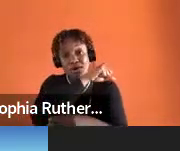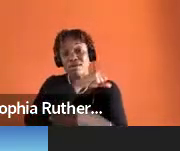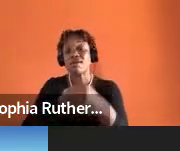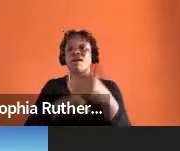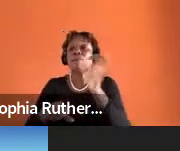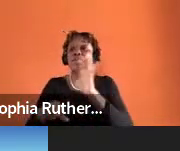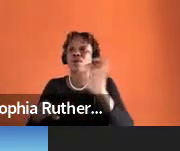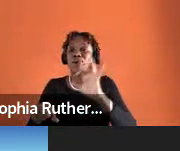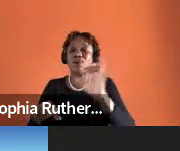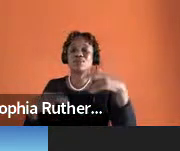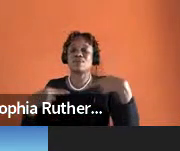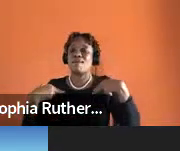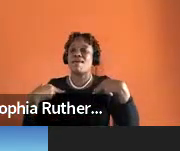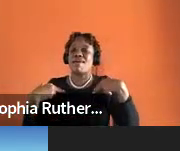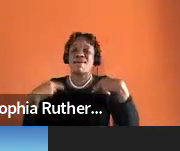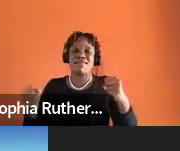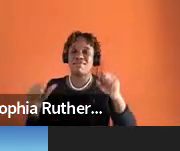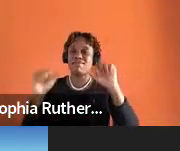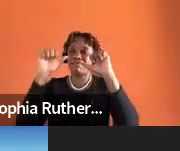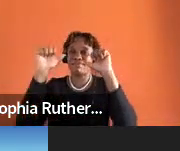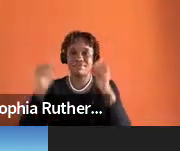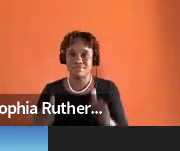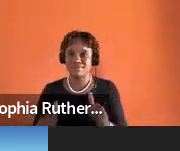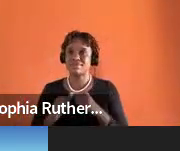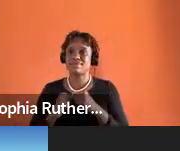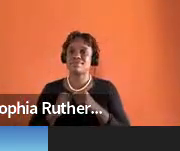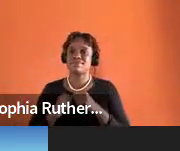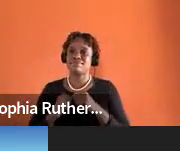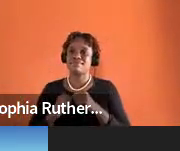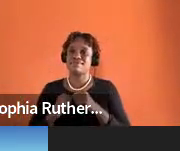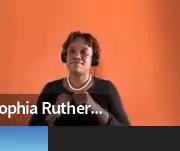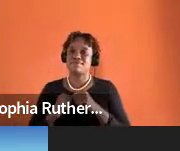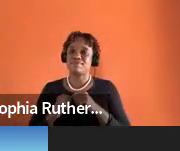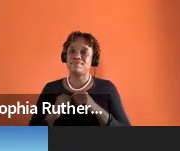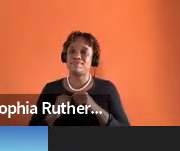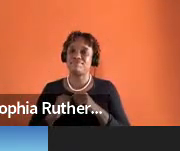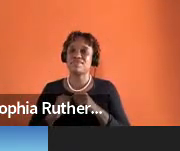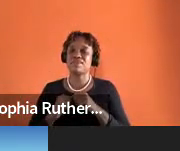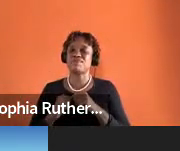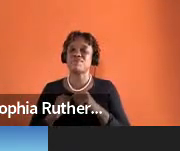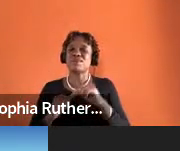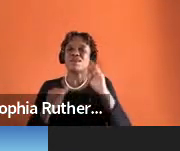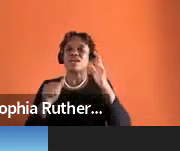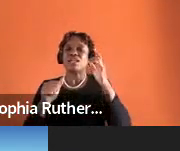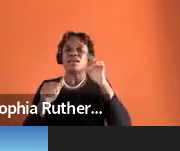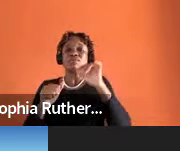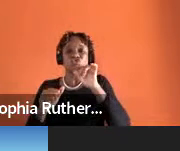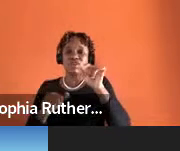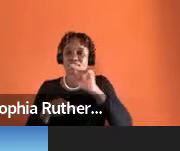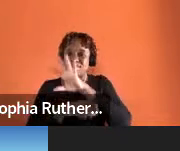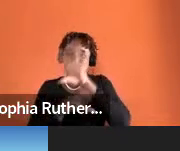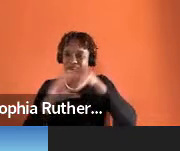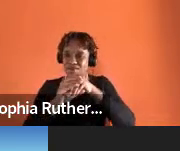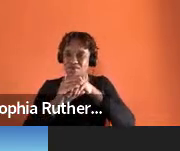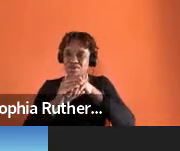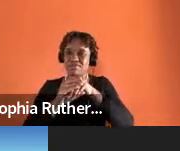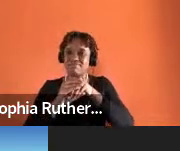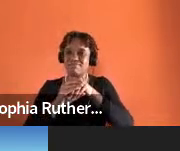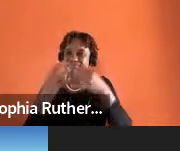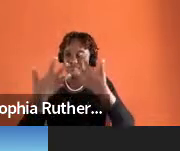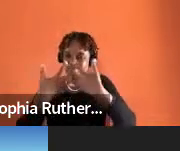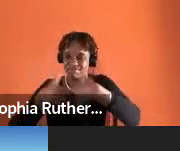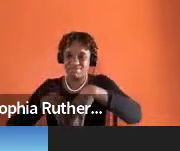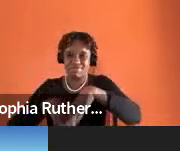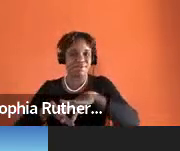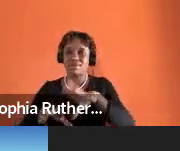and so persons are often considered to be on the margins, on the fringes of societies. And so many of them are denied